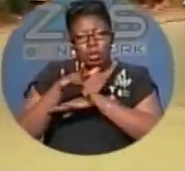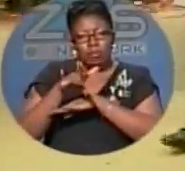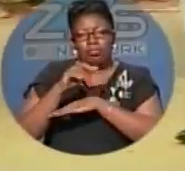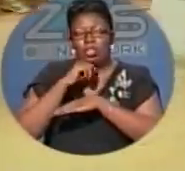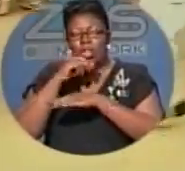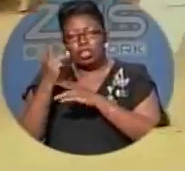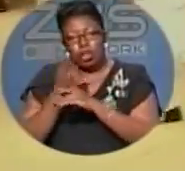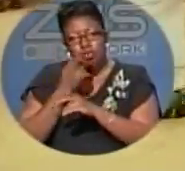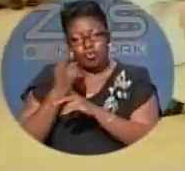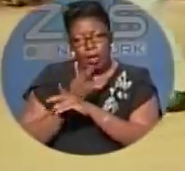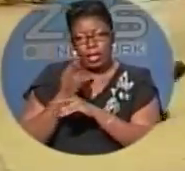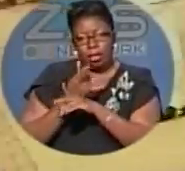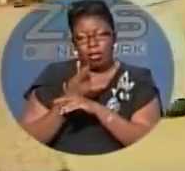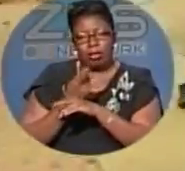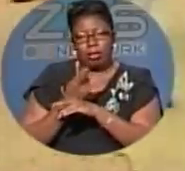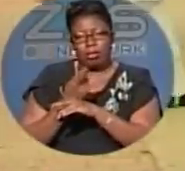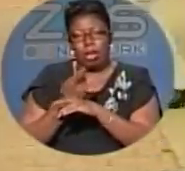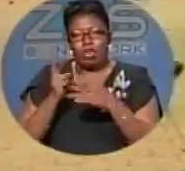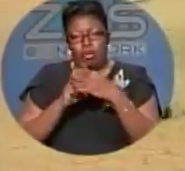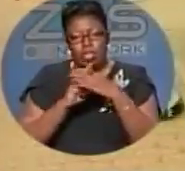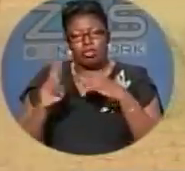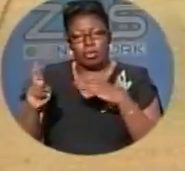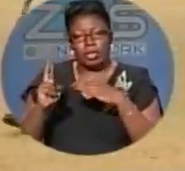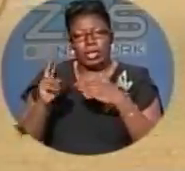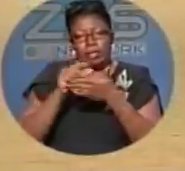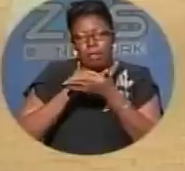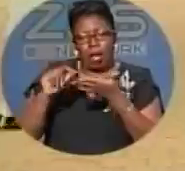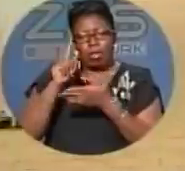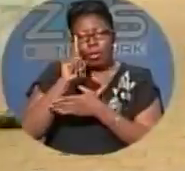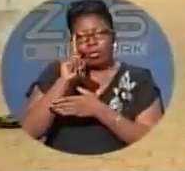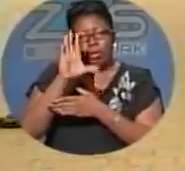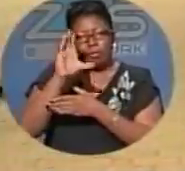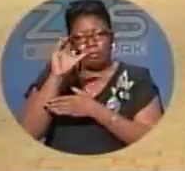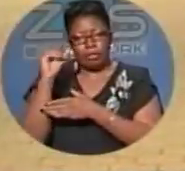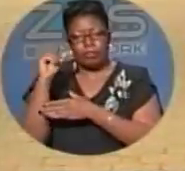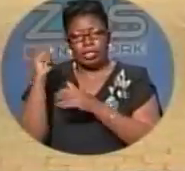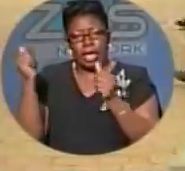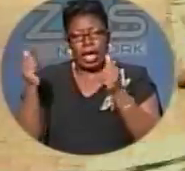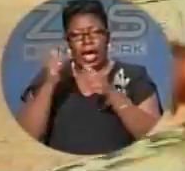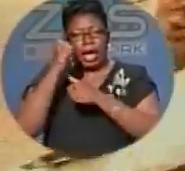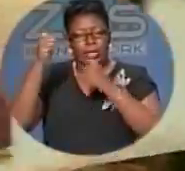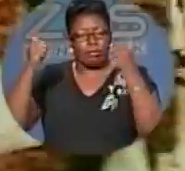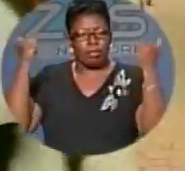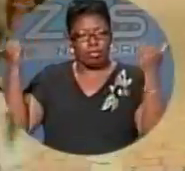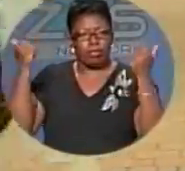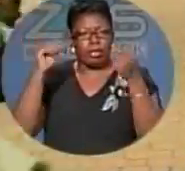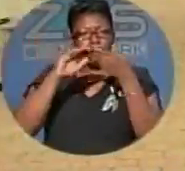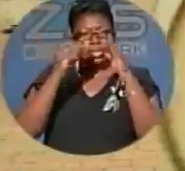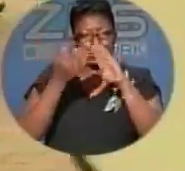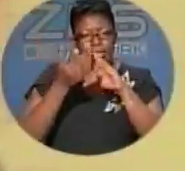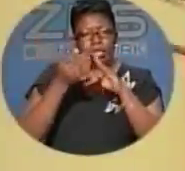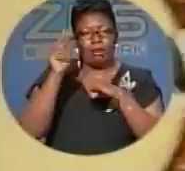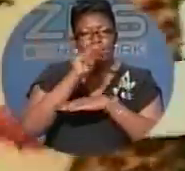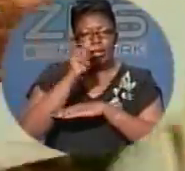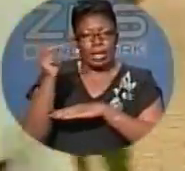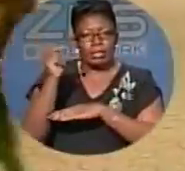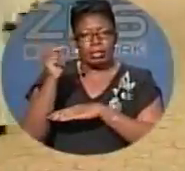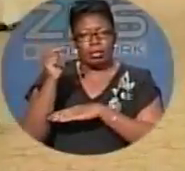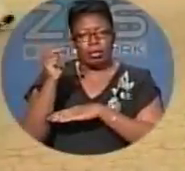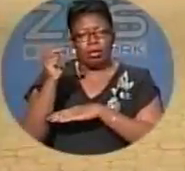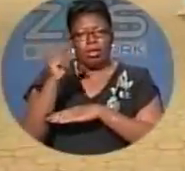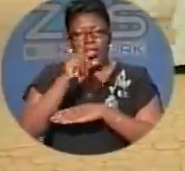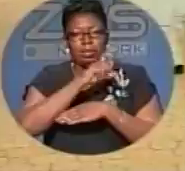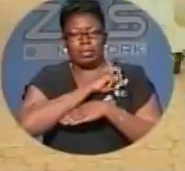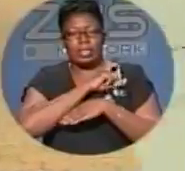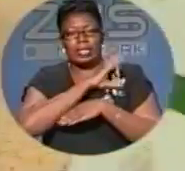regular Christmas treat. Today's retreat was to mark the 150th anniversary of the city of Nassau. Bands from the Royal Bahamas Police